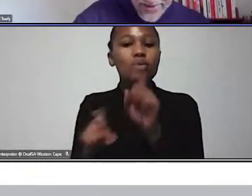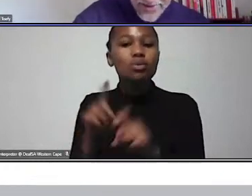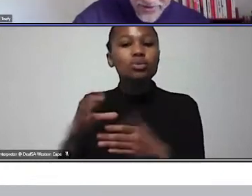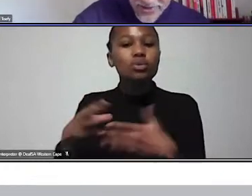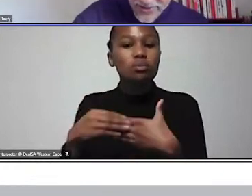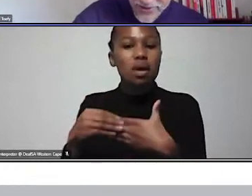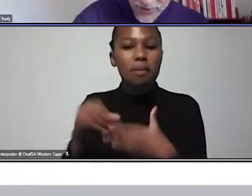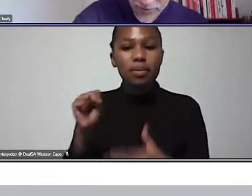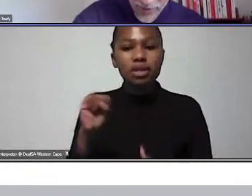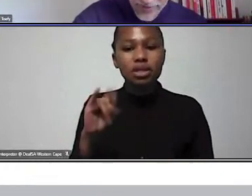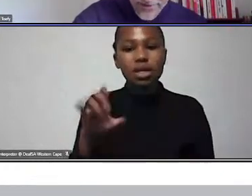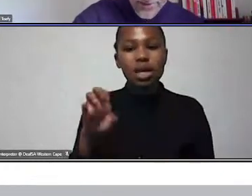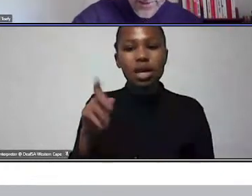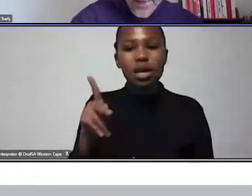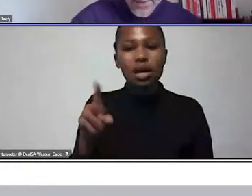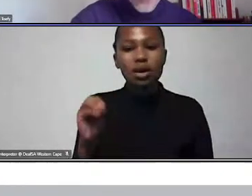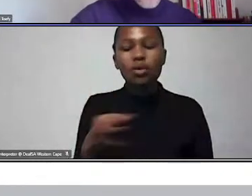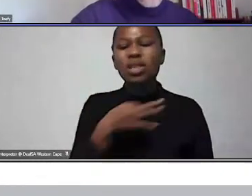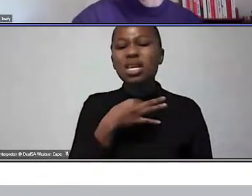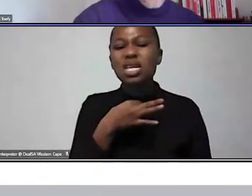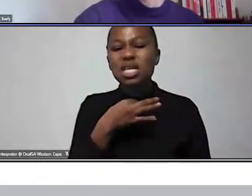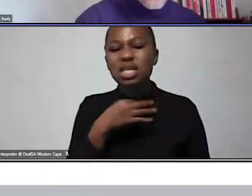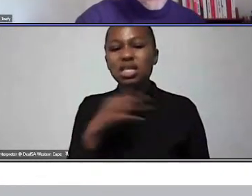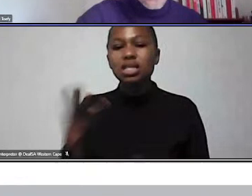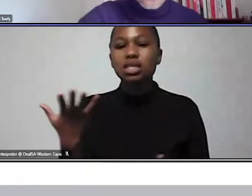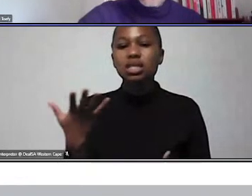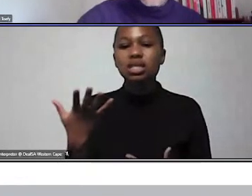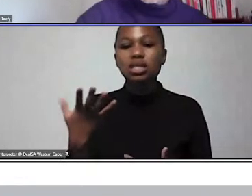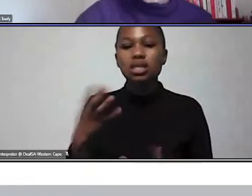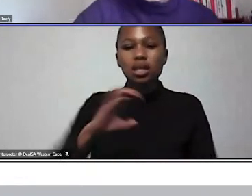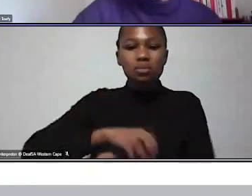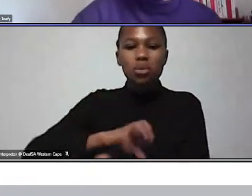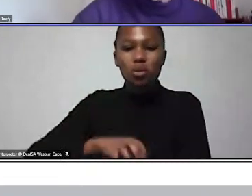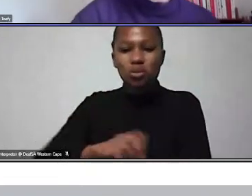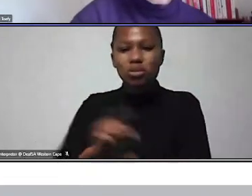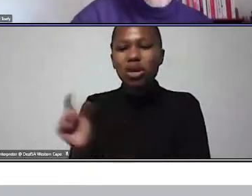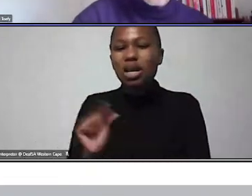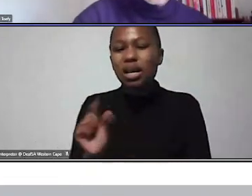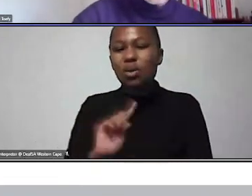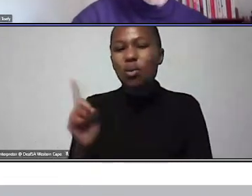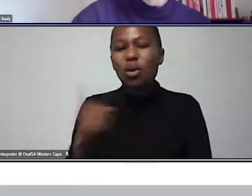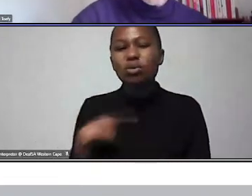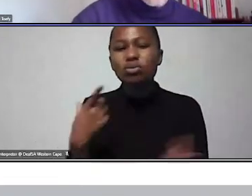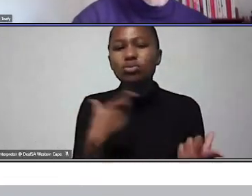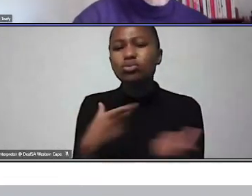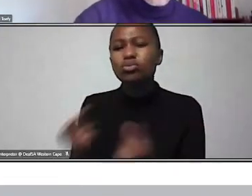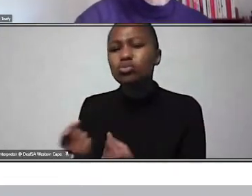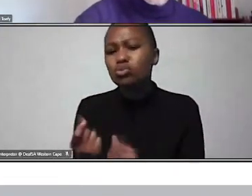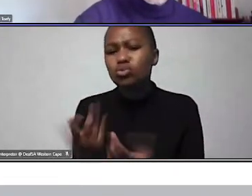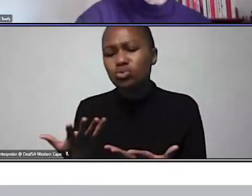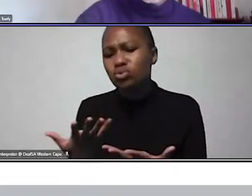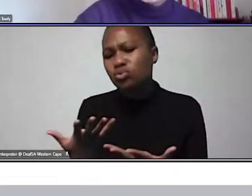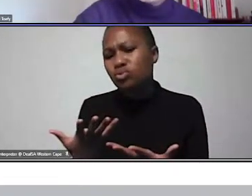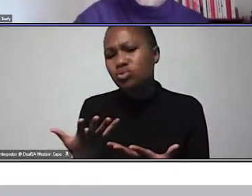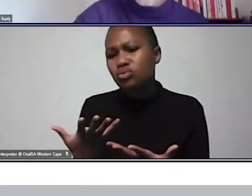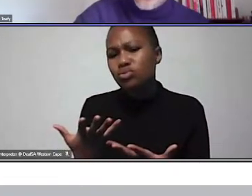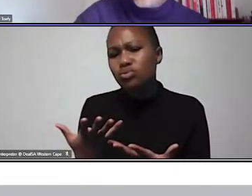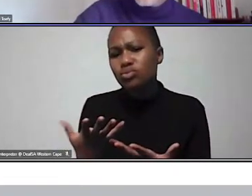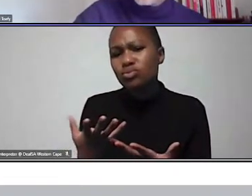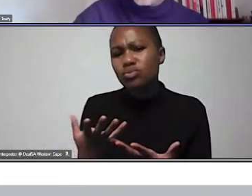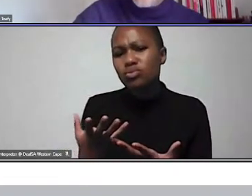around the risks to the province and also a little bit about what we're doing. What's the kind of routes that